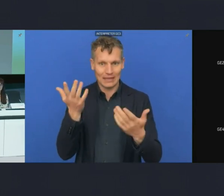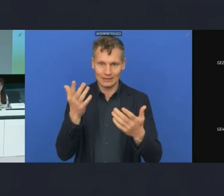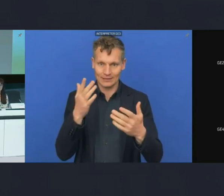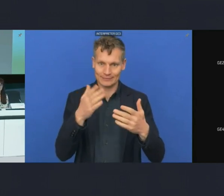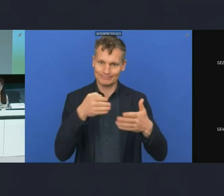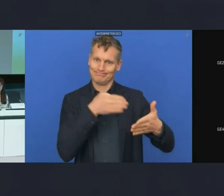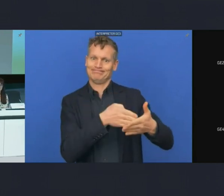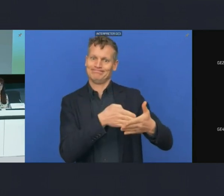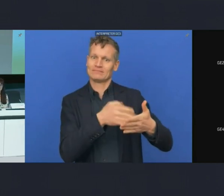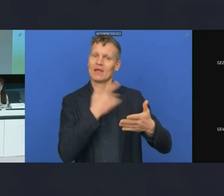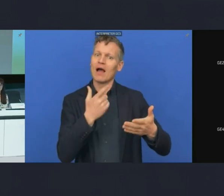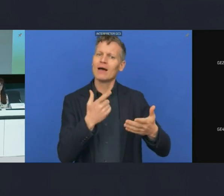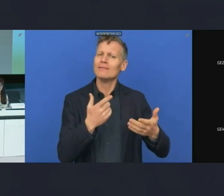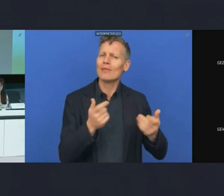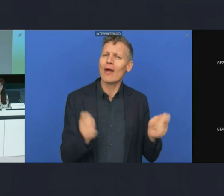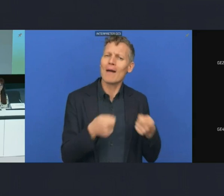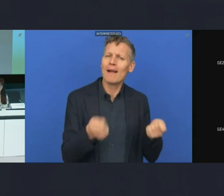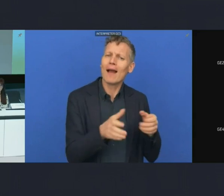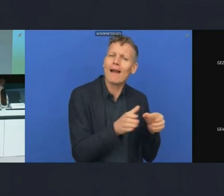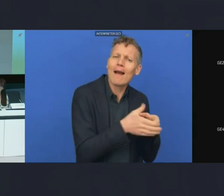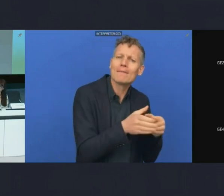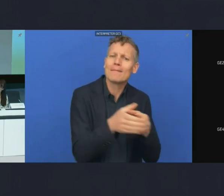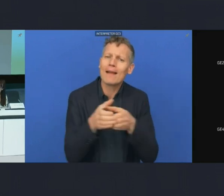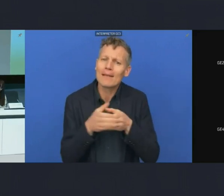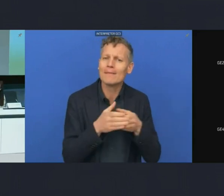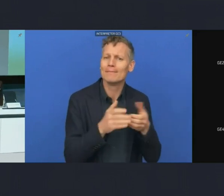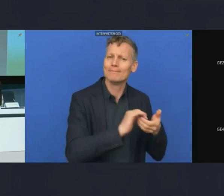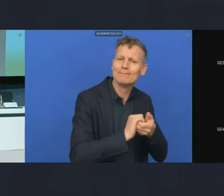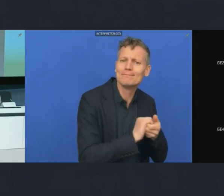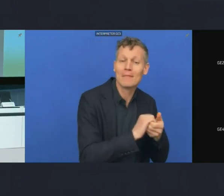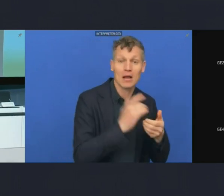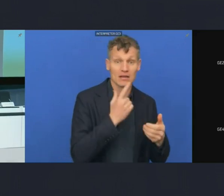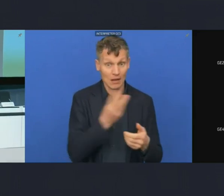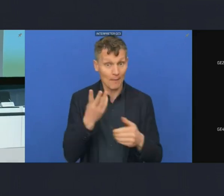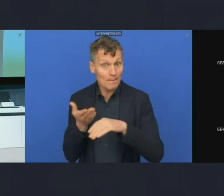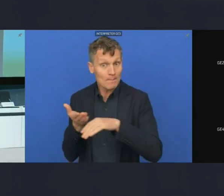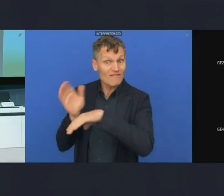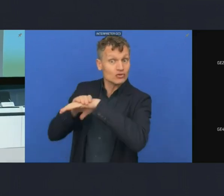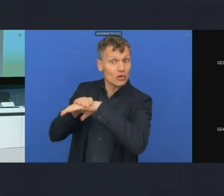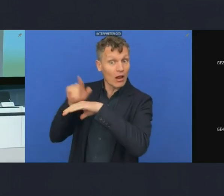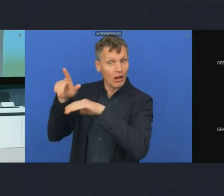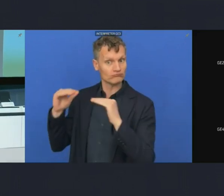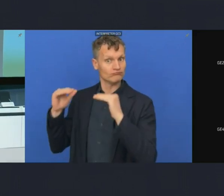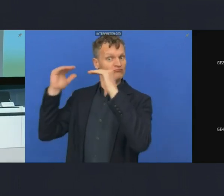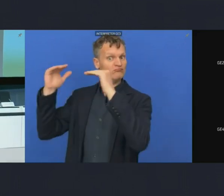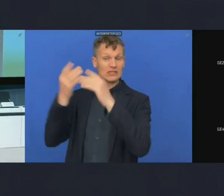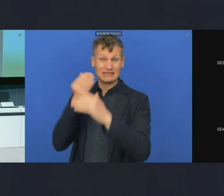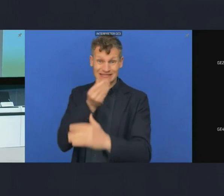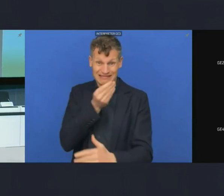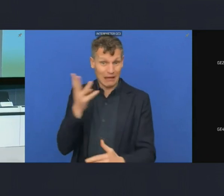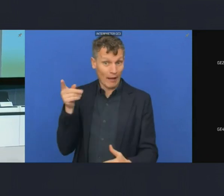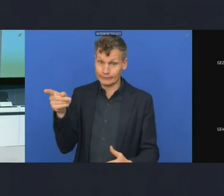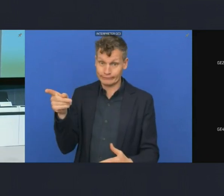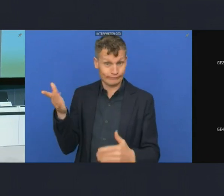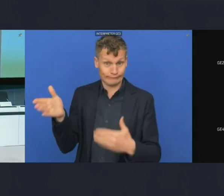leagues have been interrupted or even closed during pandemia. And also they have suffered from lack of audience